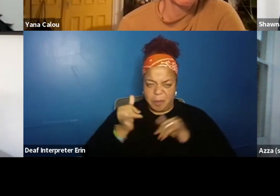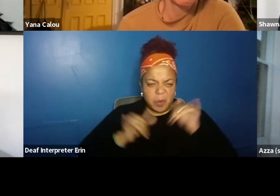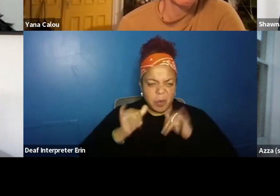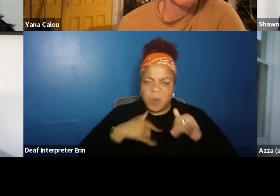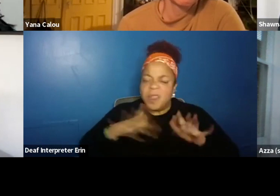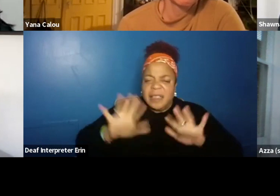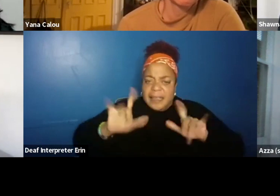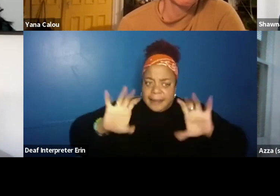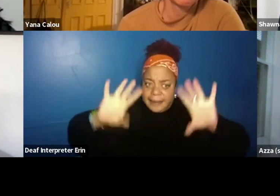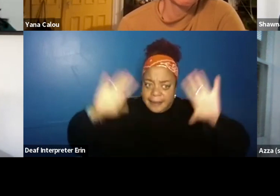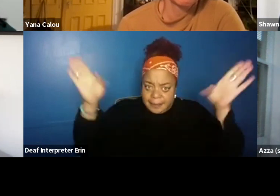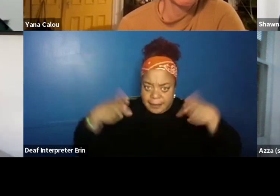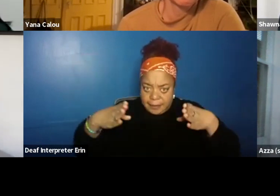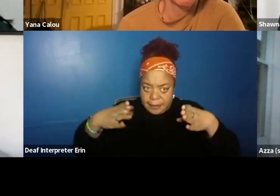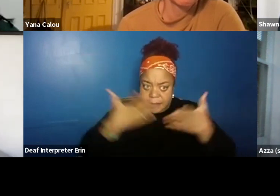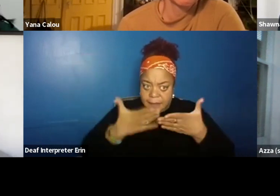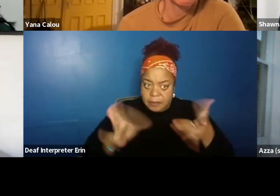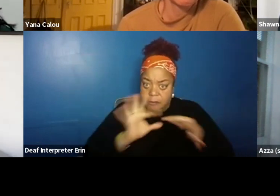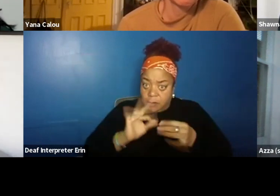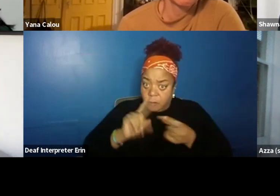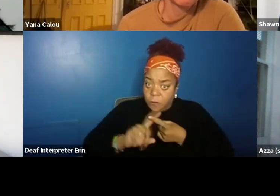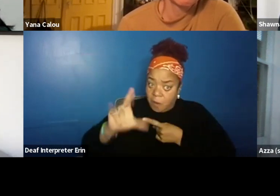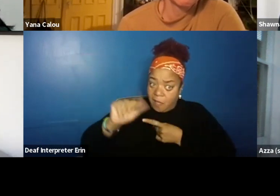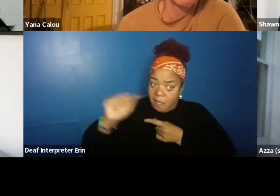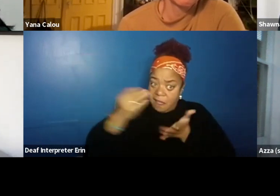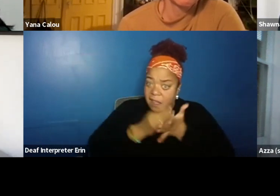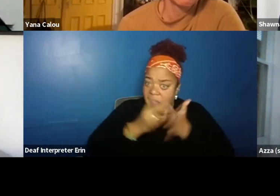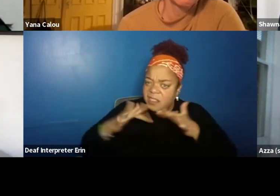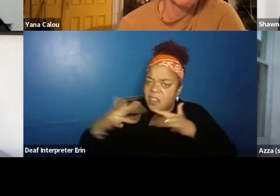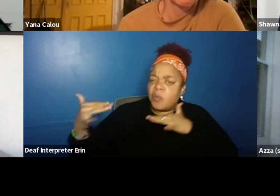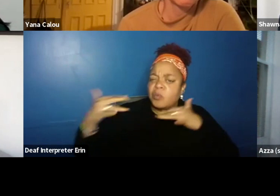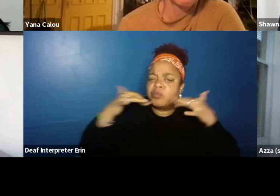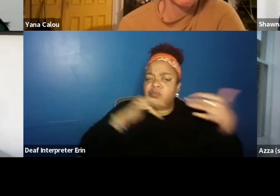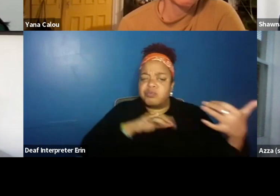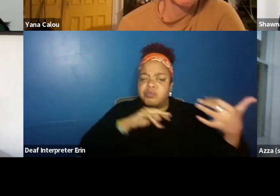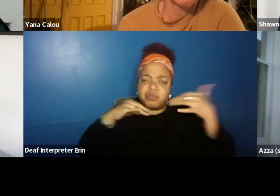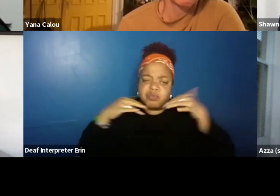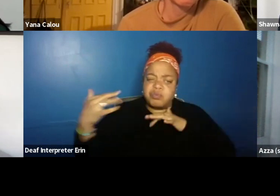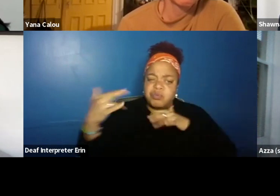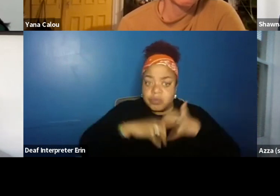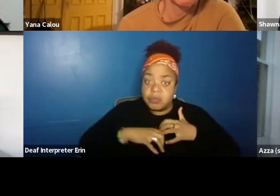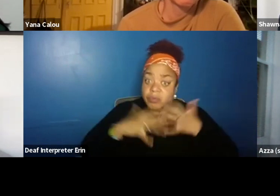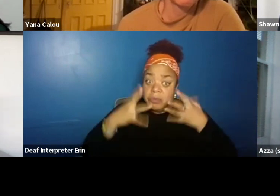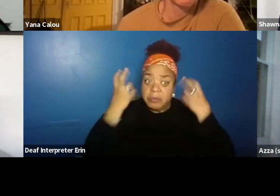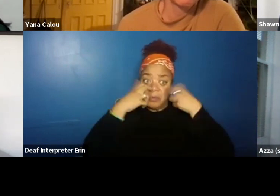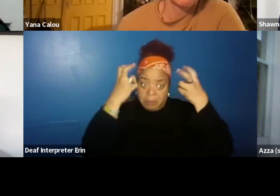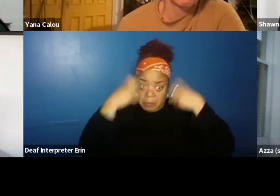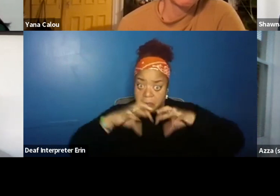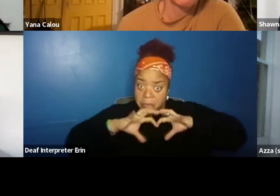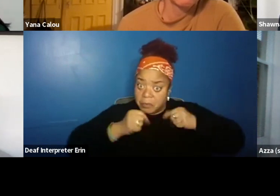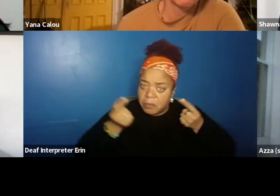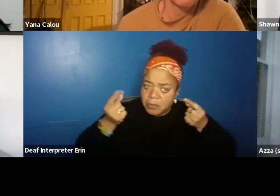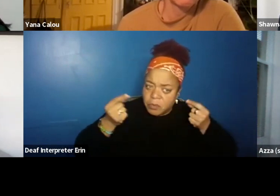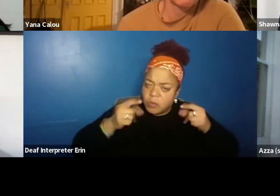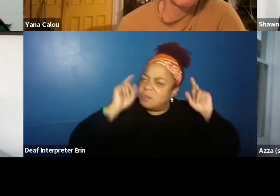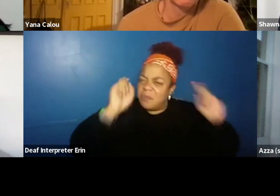any analysis of what it takes to completely and totally abolish capitalism, address the undergirding